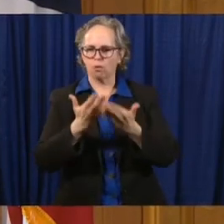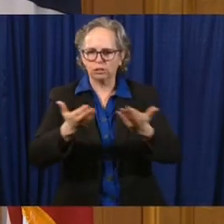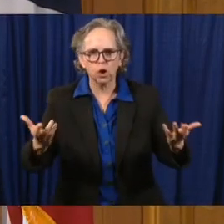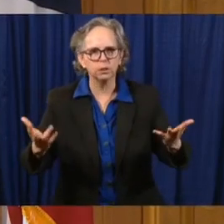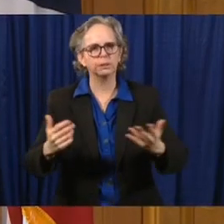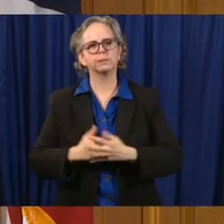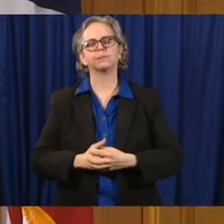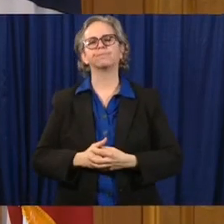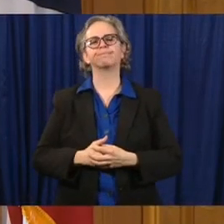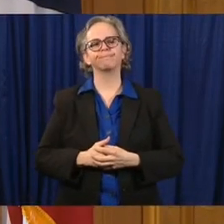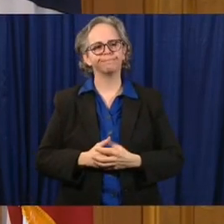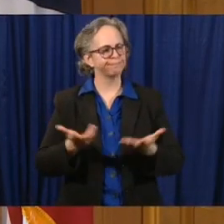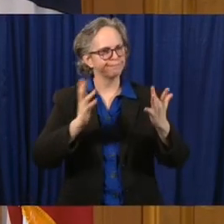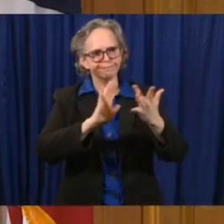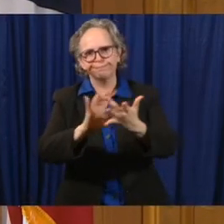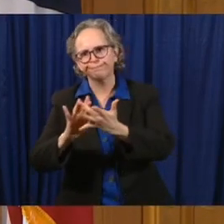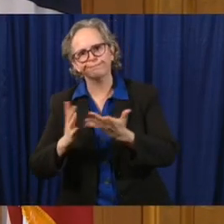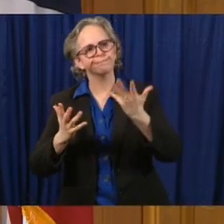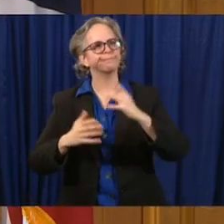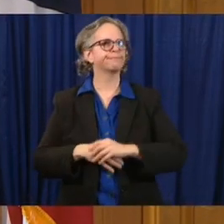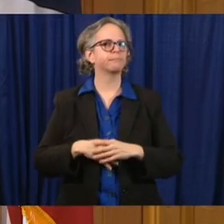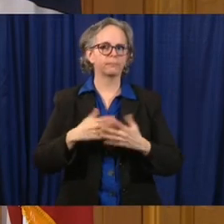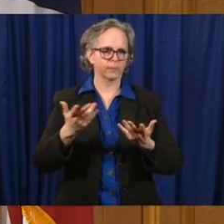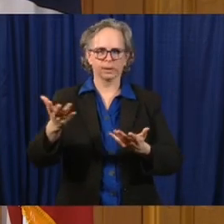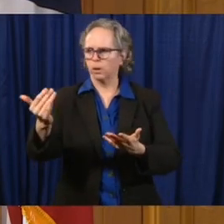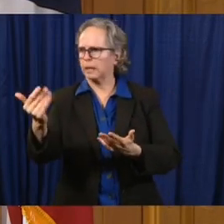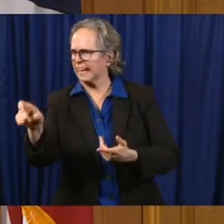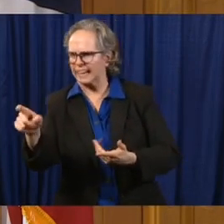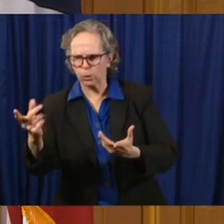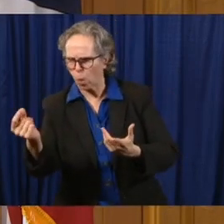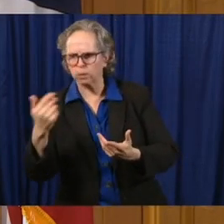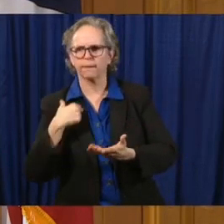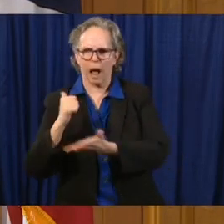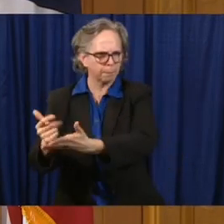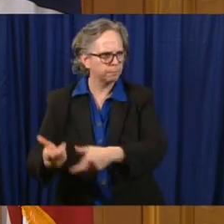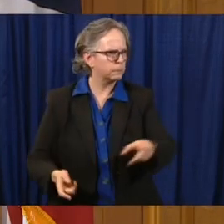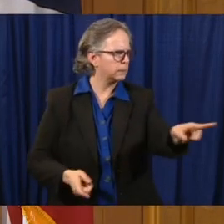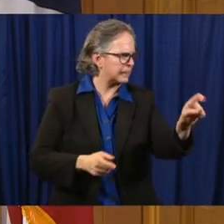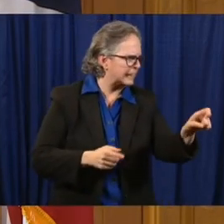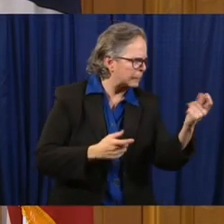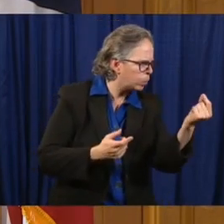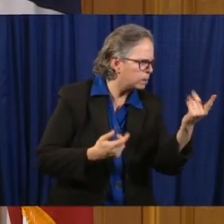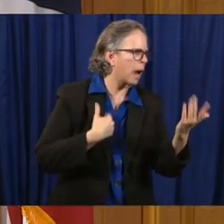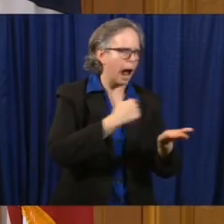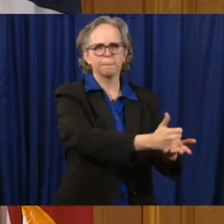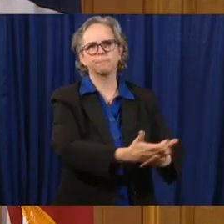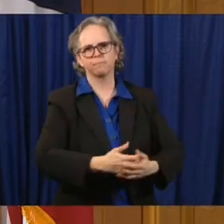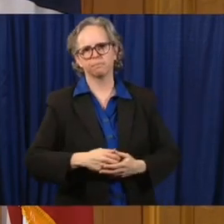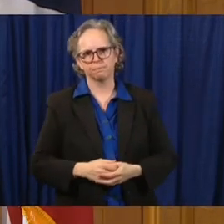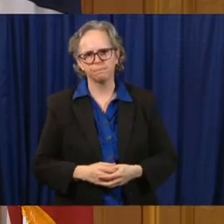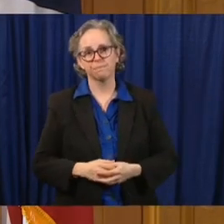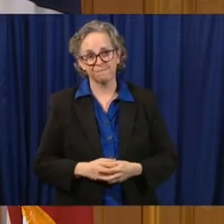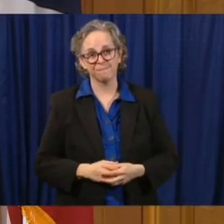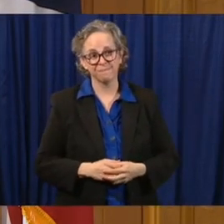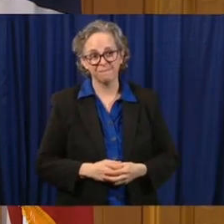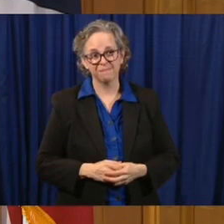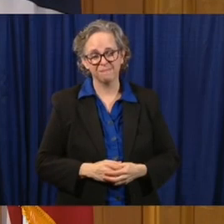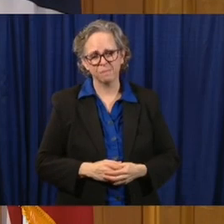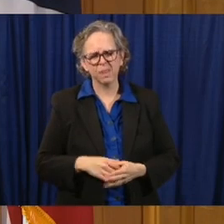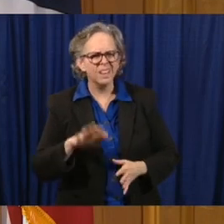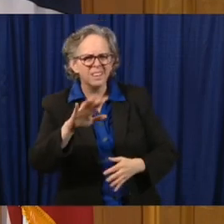director, you tell me what you need, and we will do everything we can to get that to you. Who makes the decisions as to when somebody should